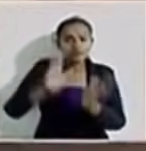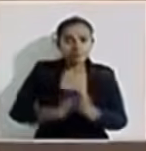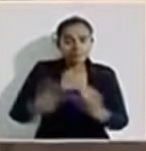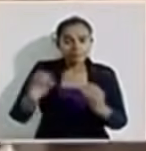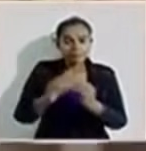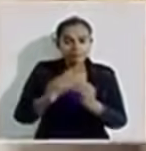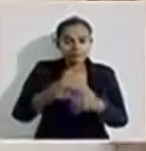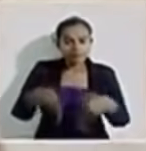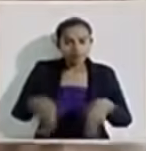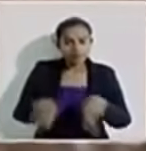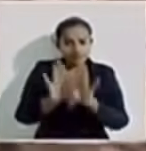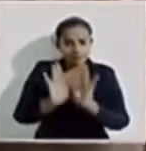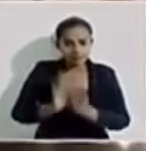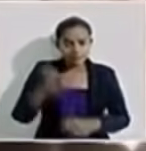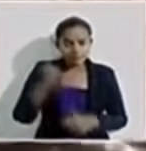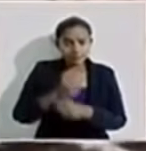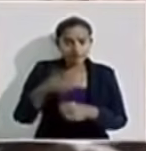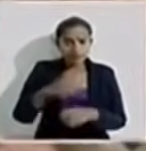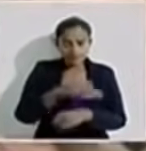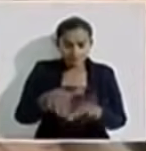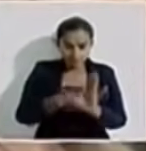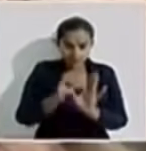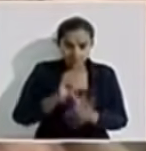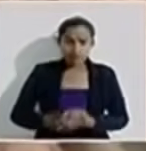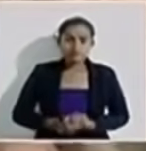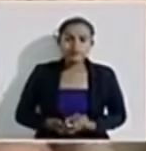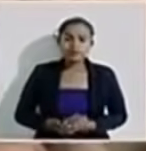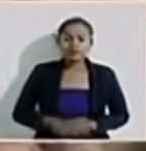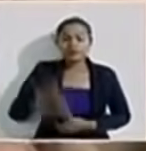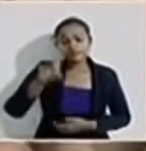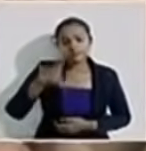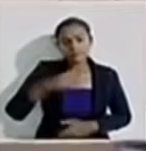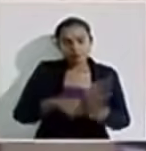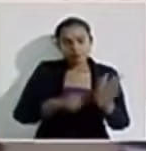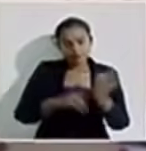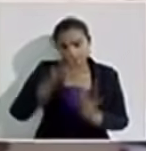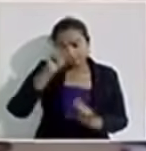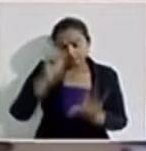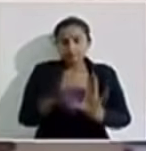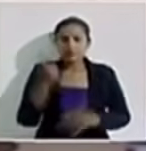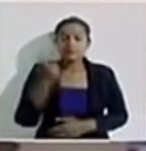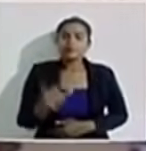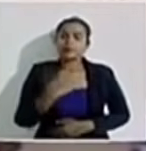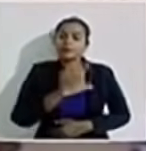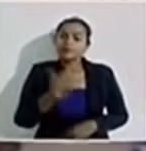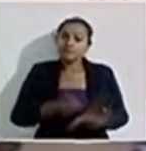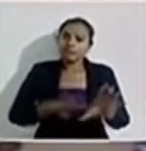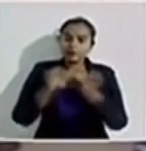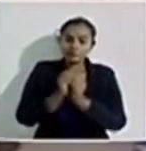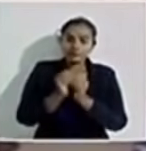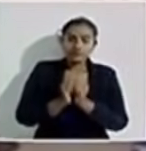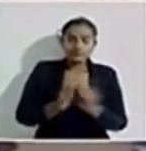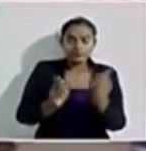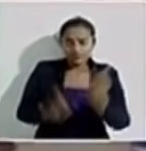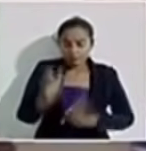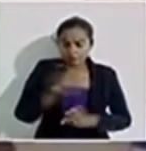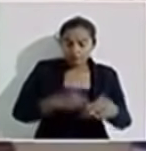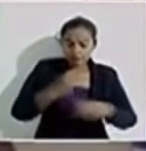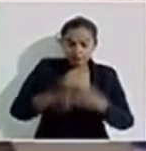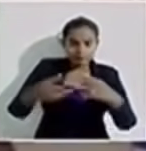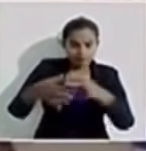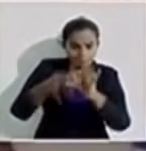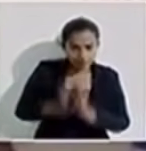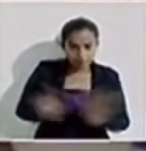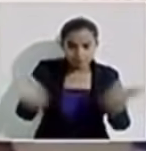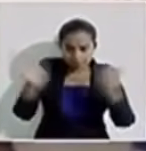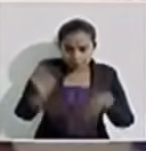Colombo. On the 15th of June 2018, employees attached to businesses owned by Tahir Ghulam Hussain went to the